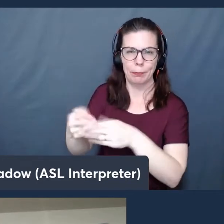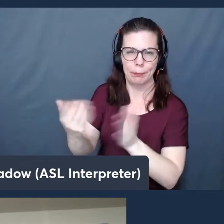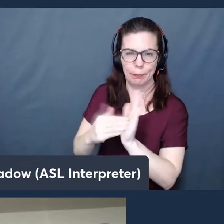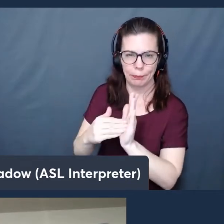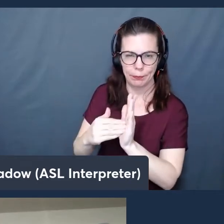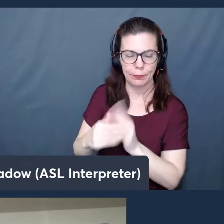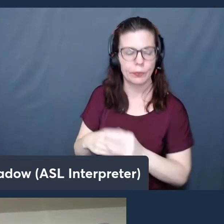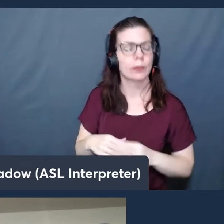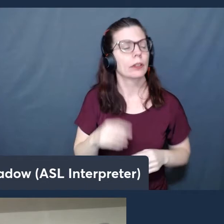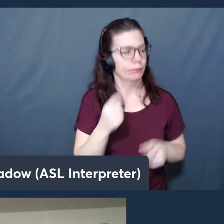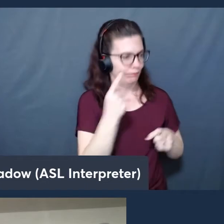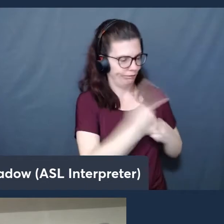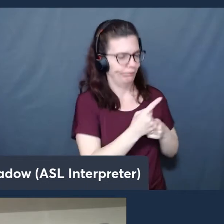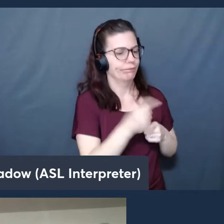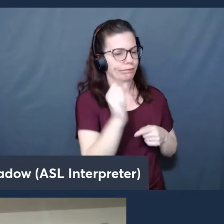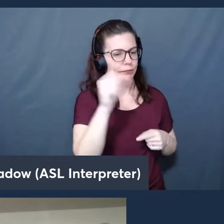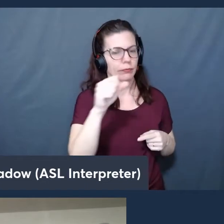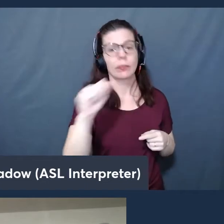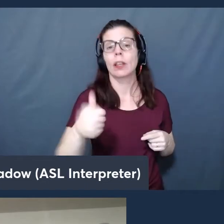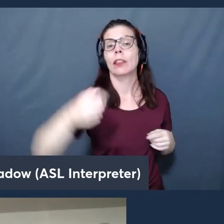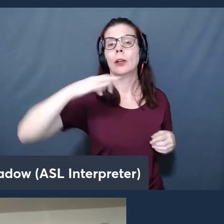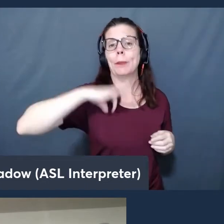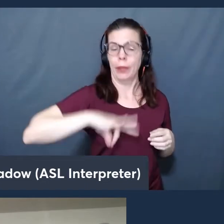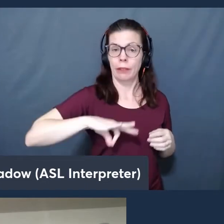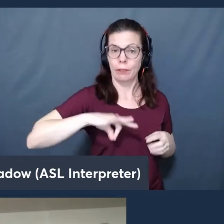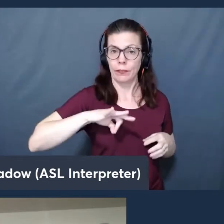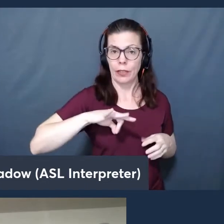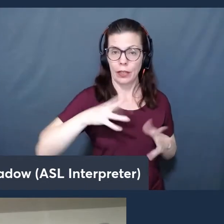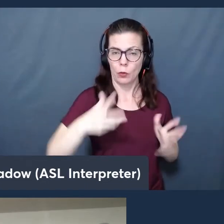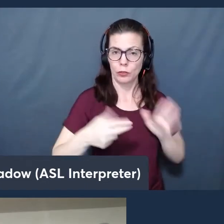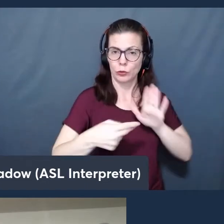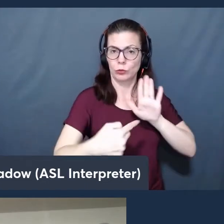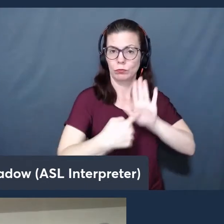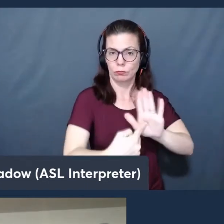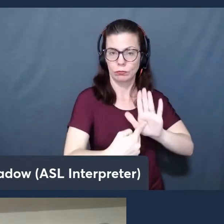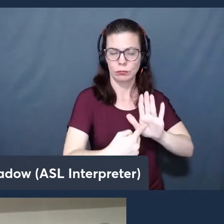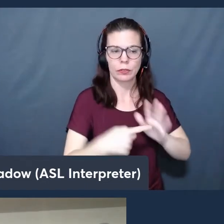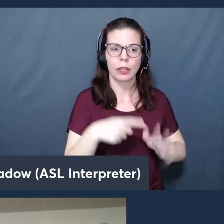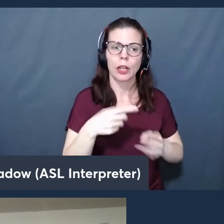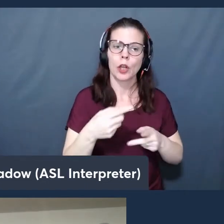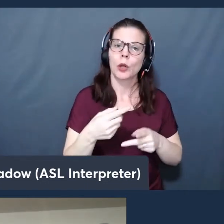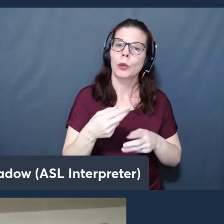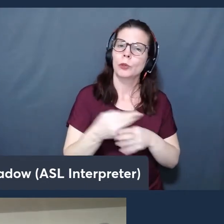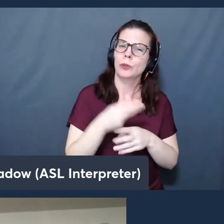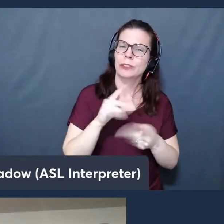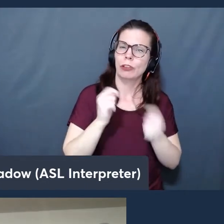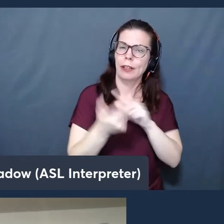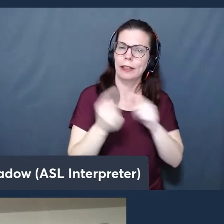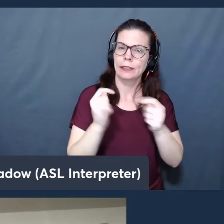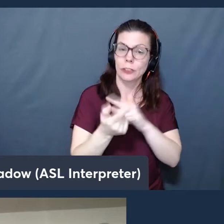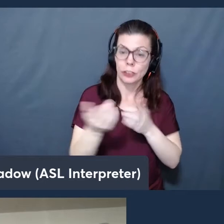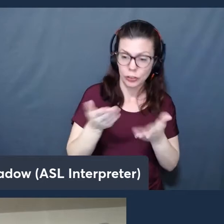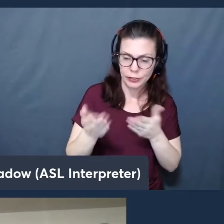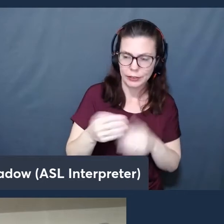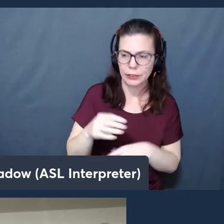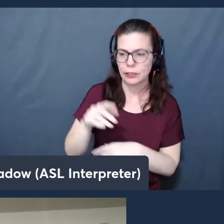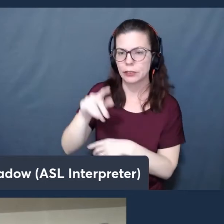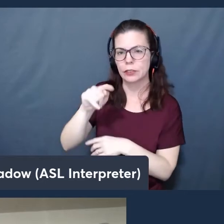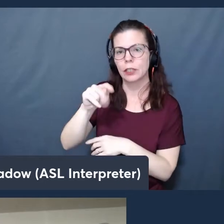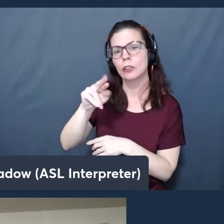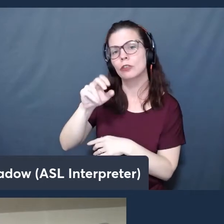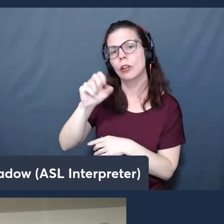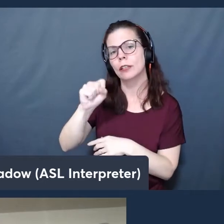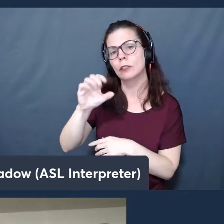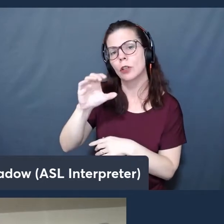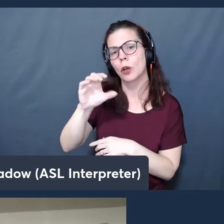other benefit I wanted to highlight here is using translation services transcodes 100% of